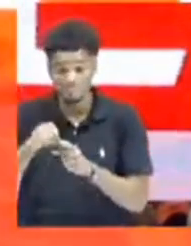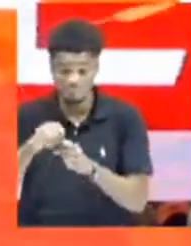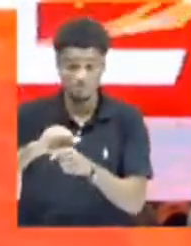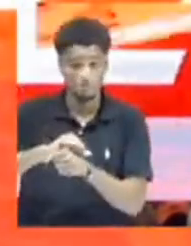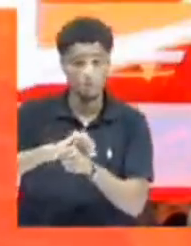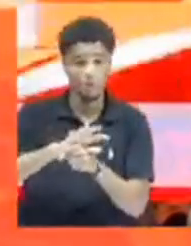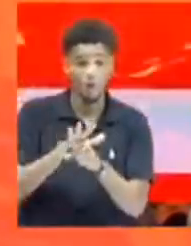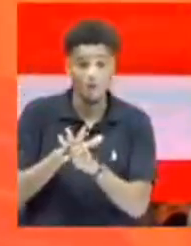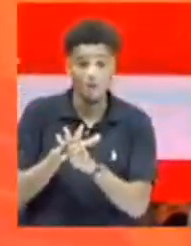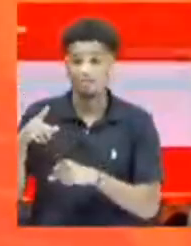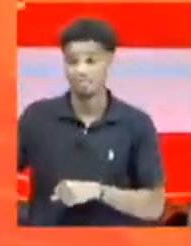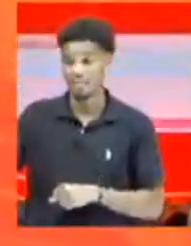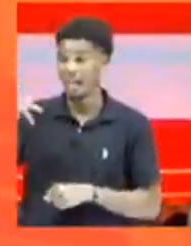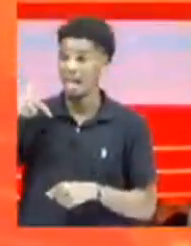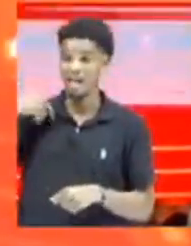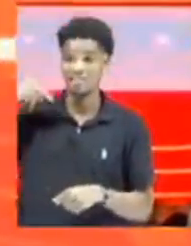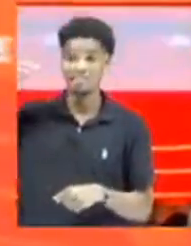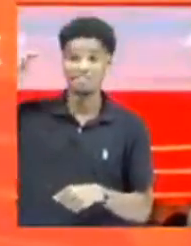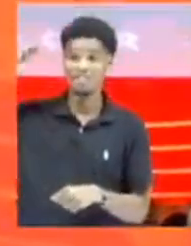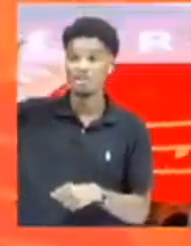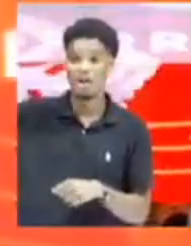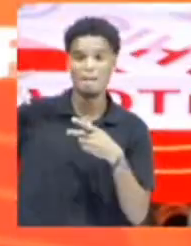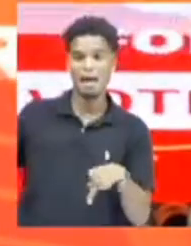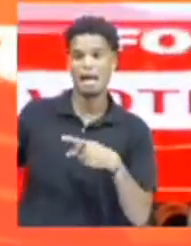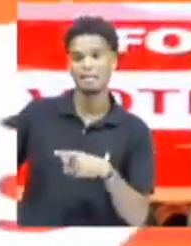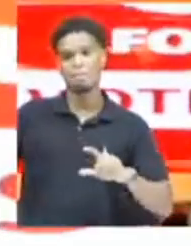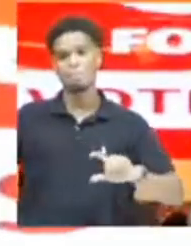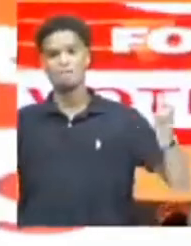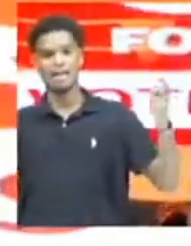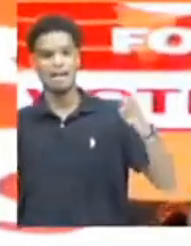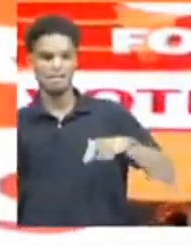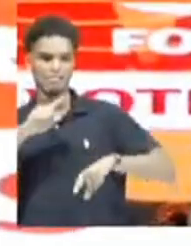is it big, but none of your round robin couldn't keep.